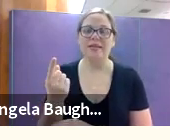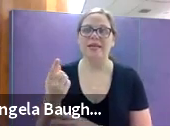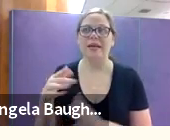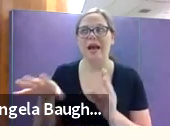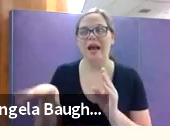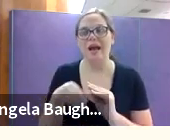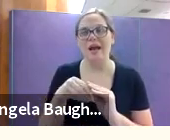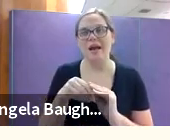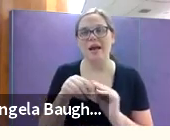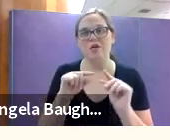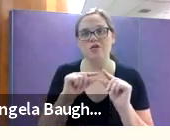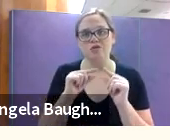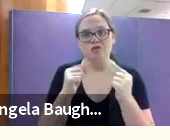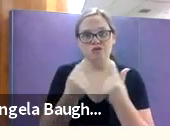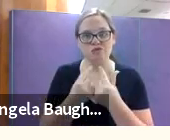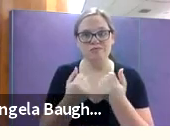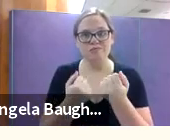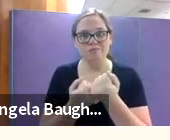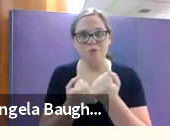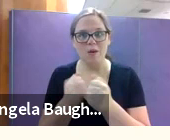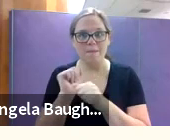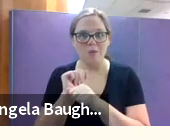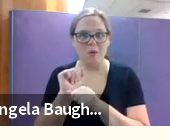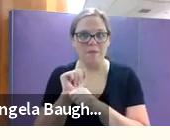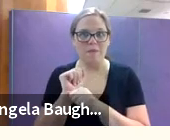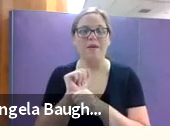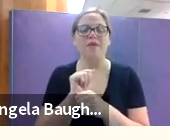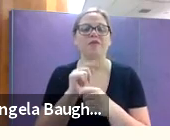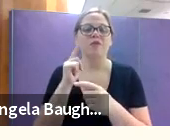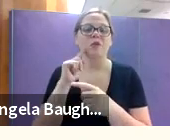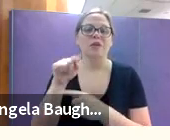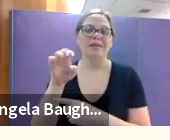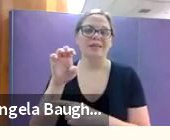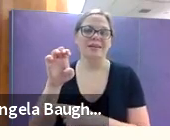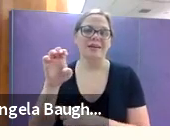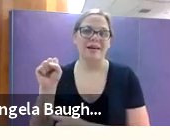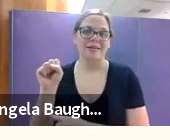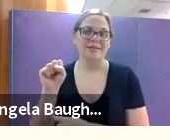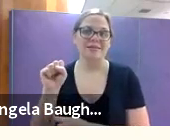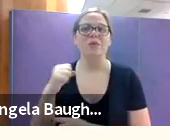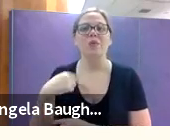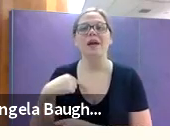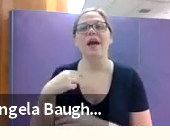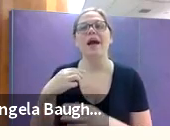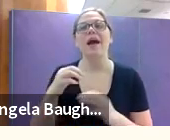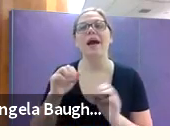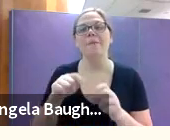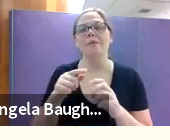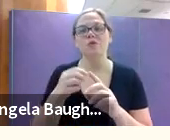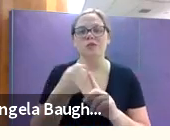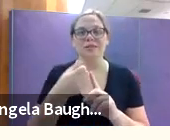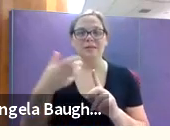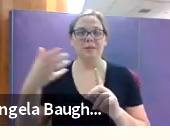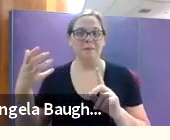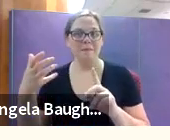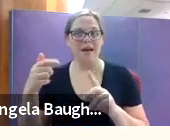our group supported employment into EES. And so we were able to expand that this year as